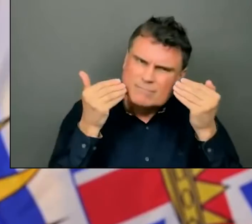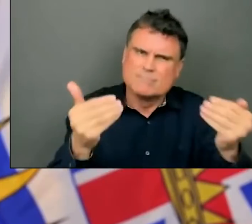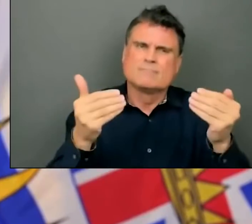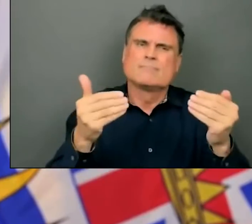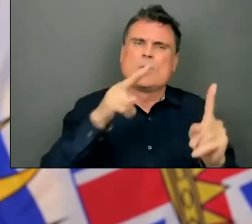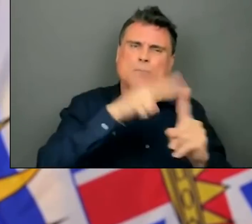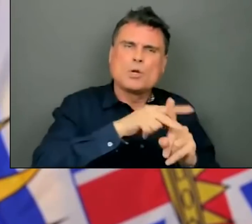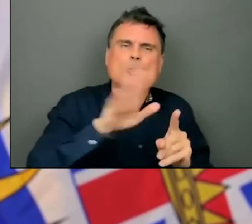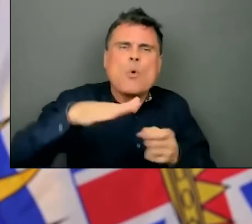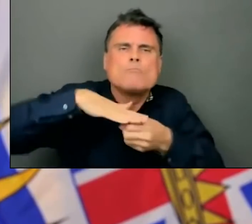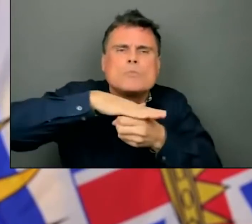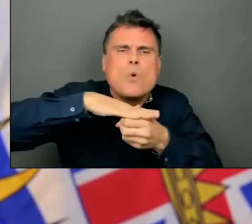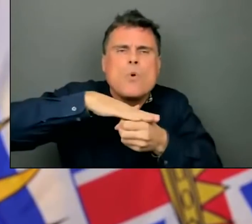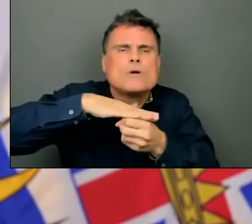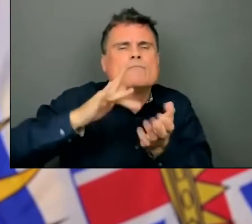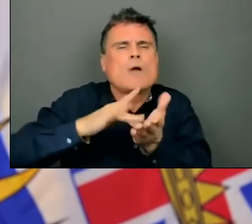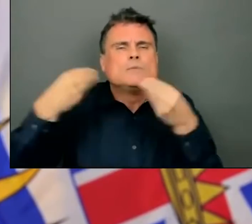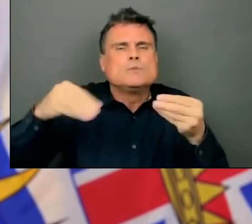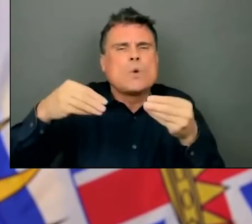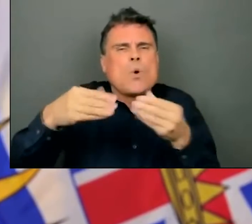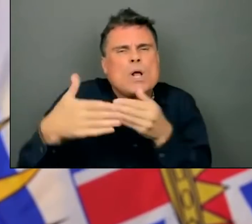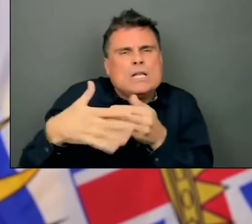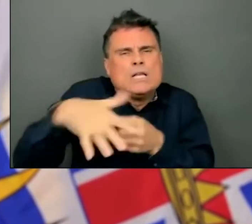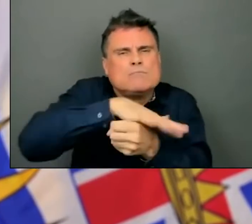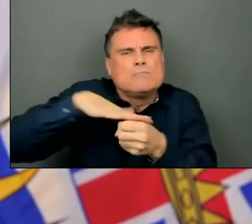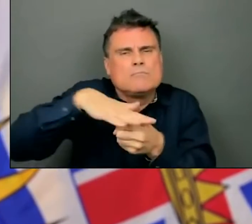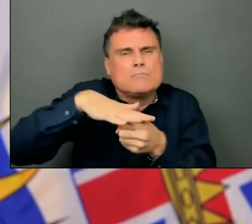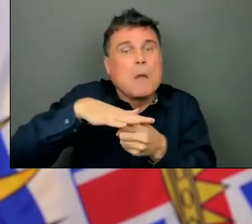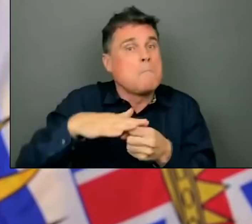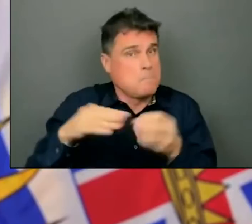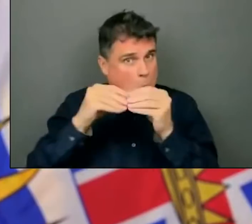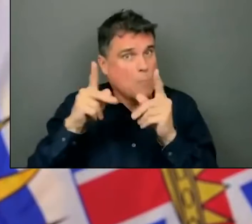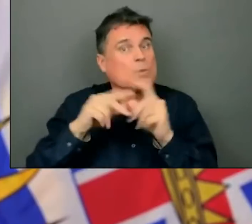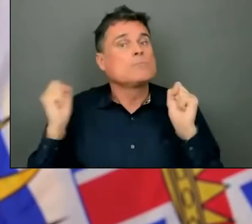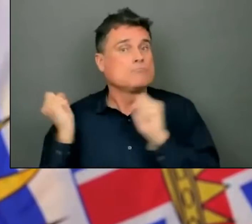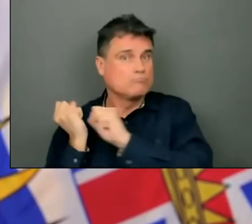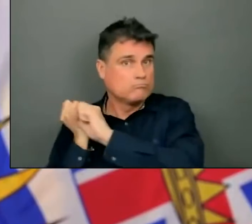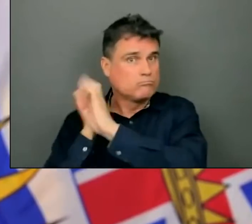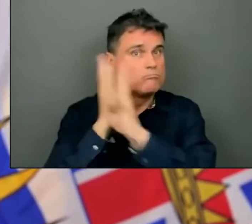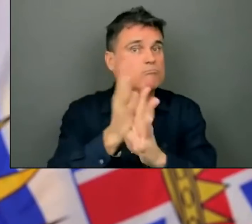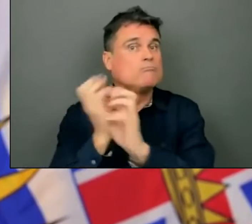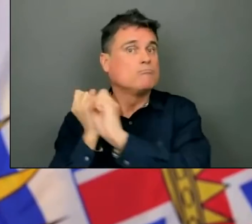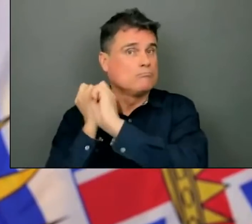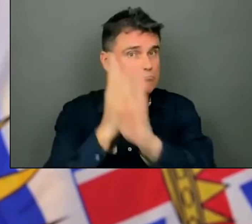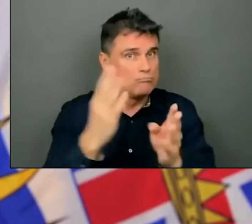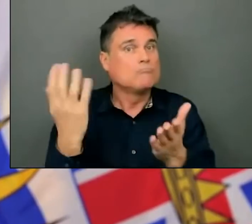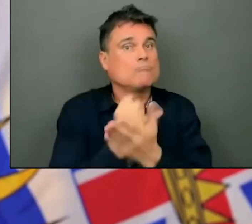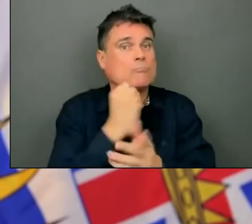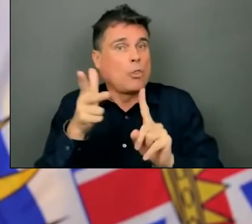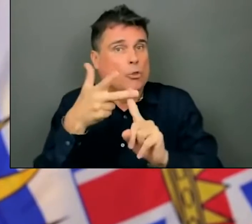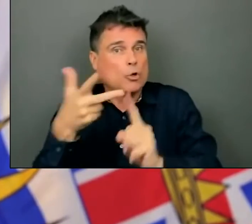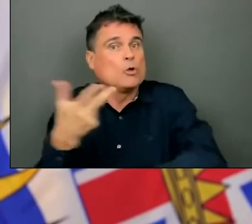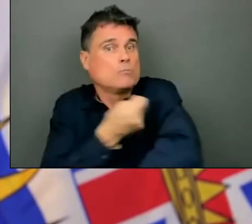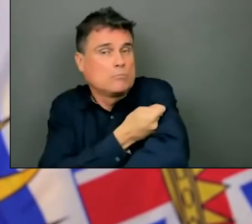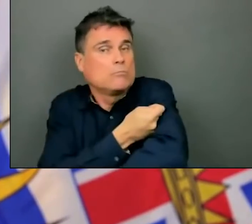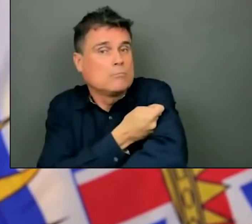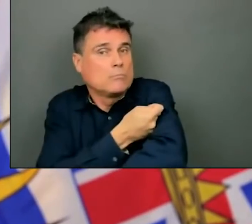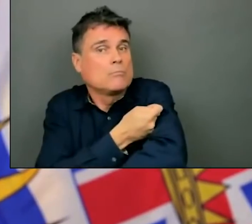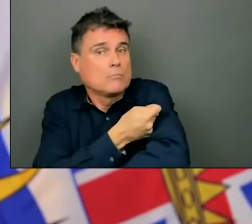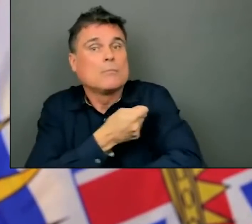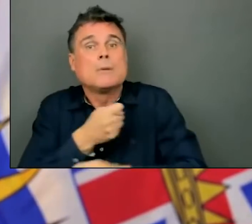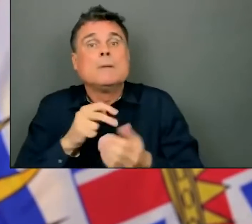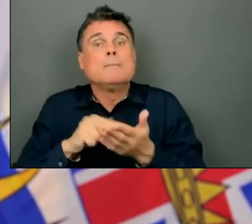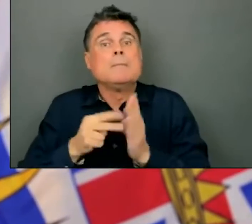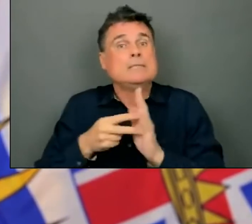As more and more people have been vaccinated, our demand in our large clinics is ramping